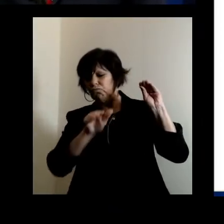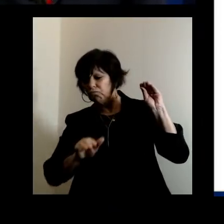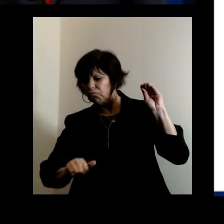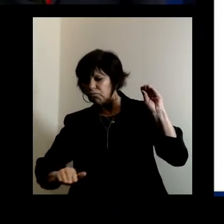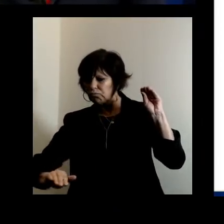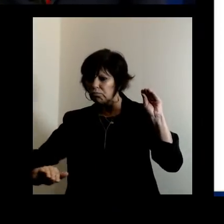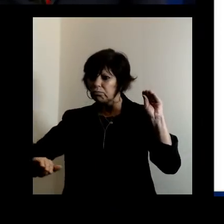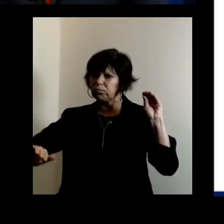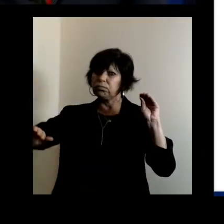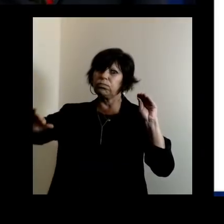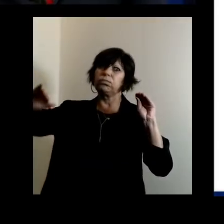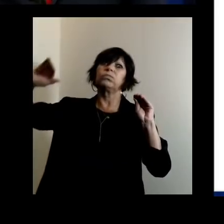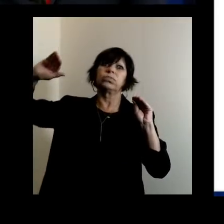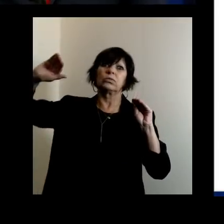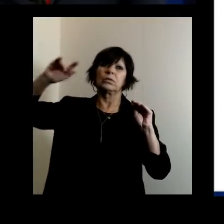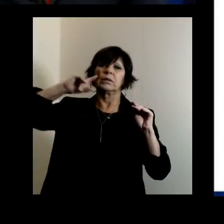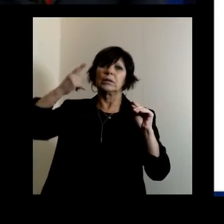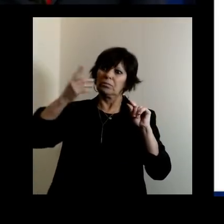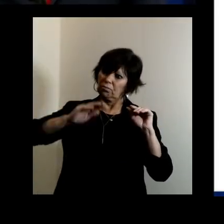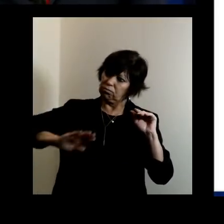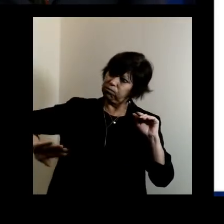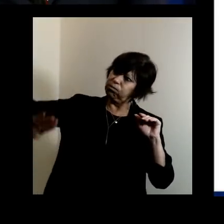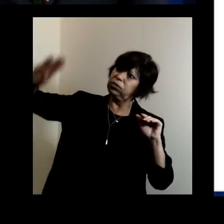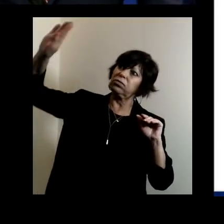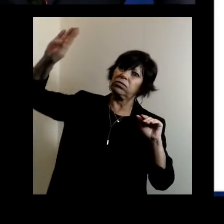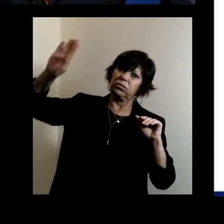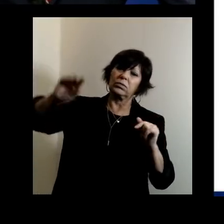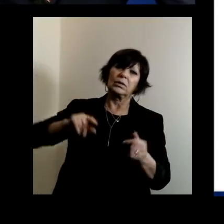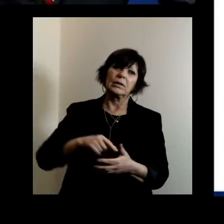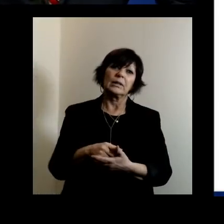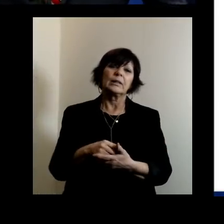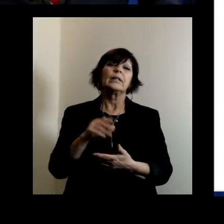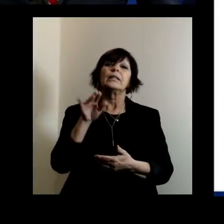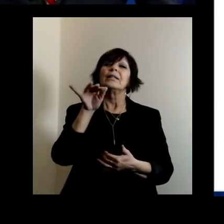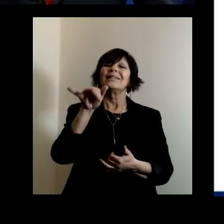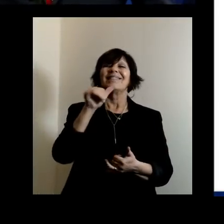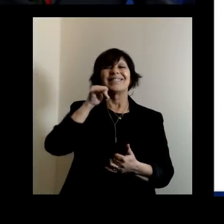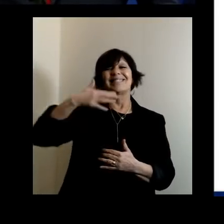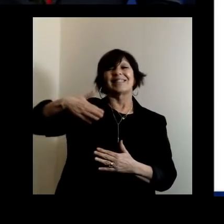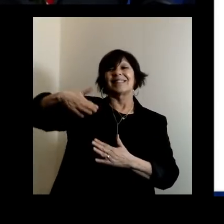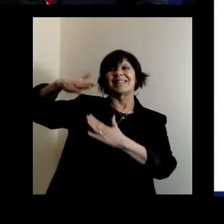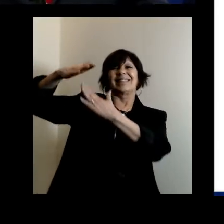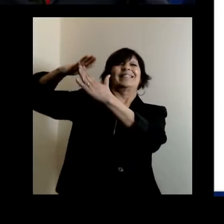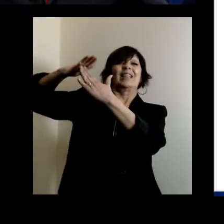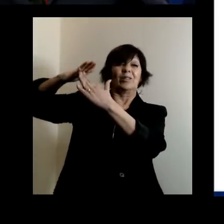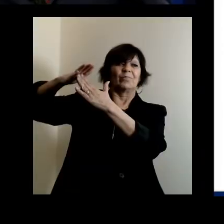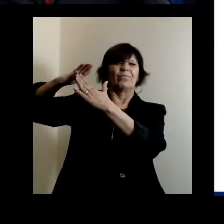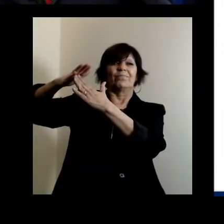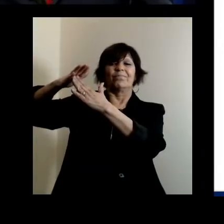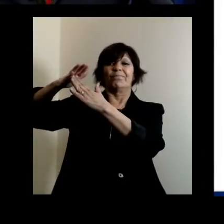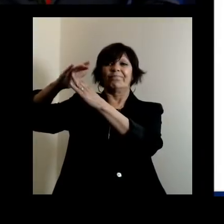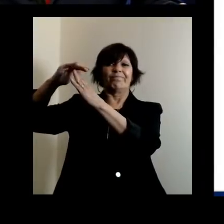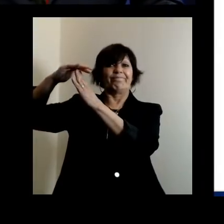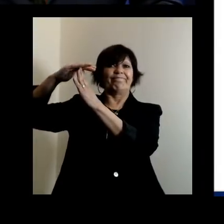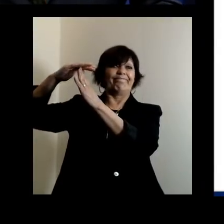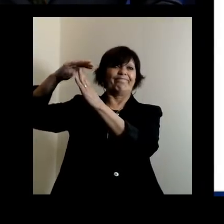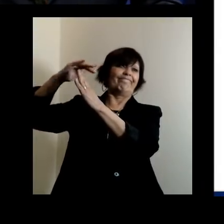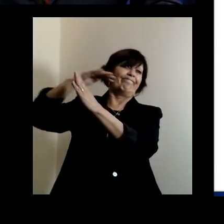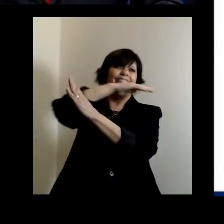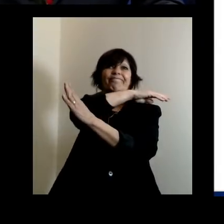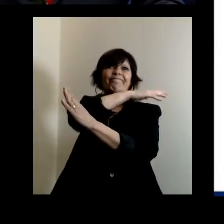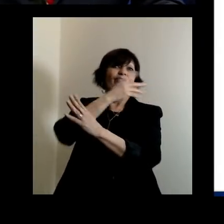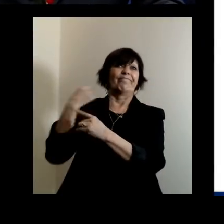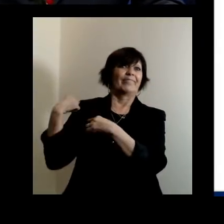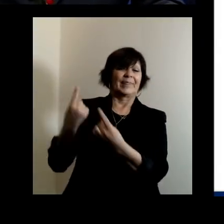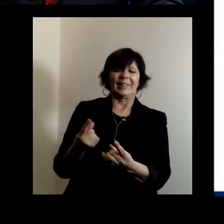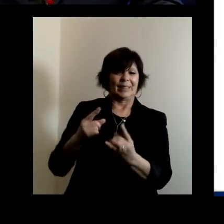weeks. That is that bar that's going straight up, and it is now the highest amount of patients we've had in a hospital for COVID-19